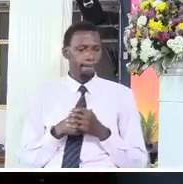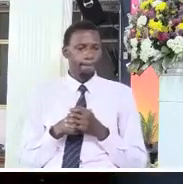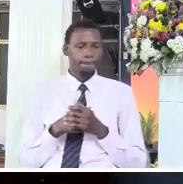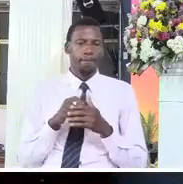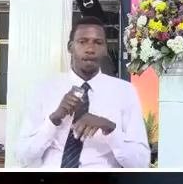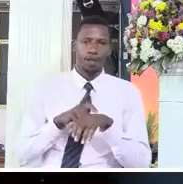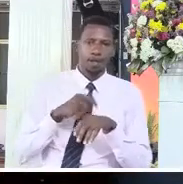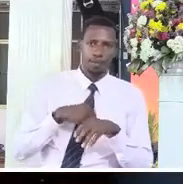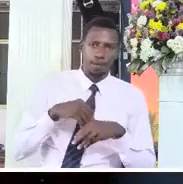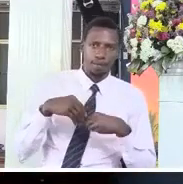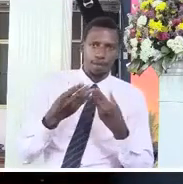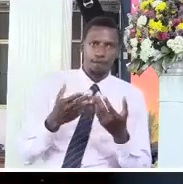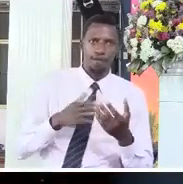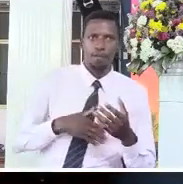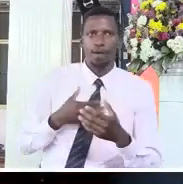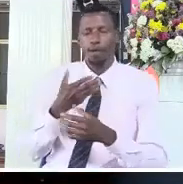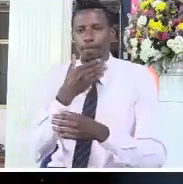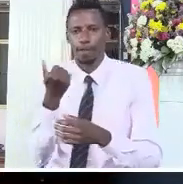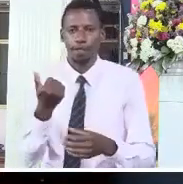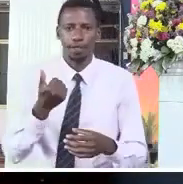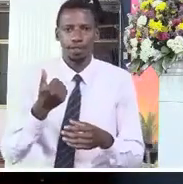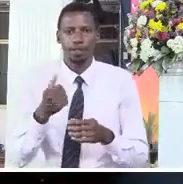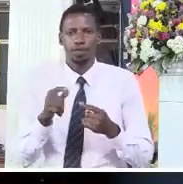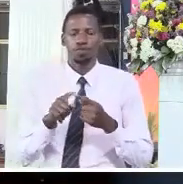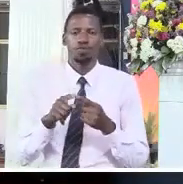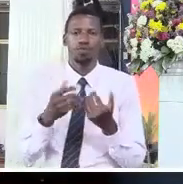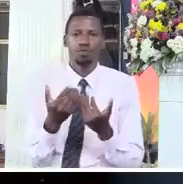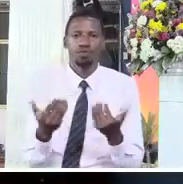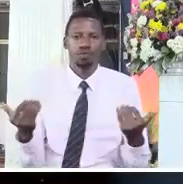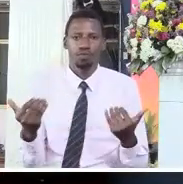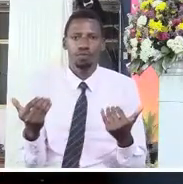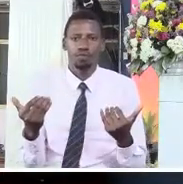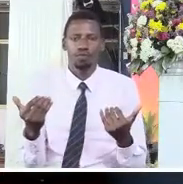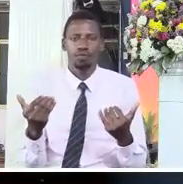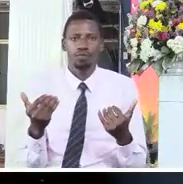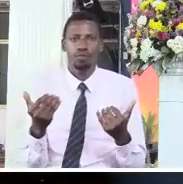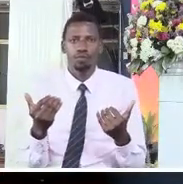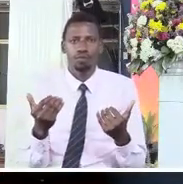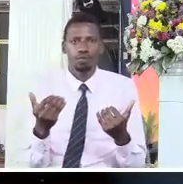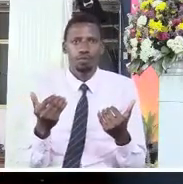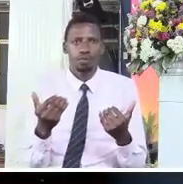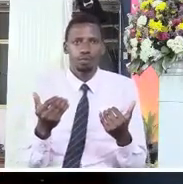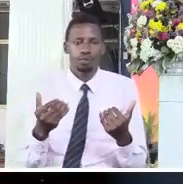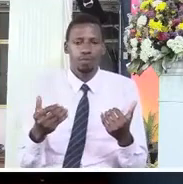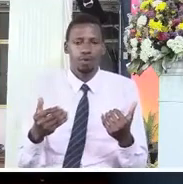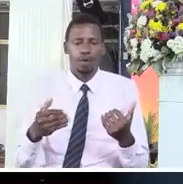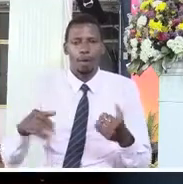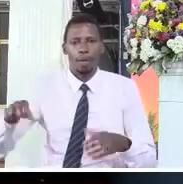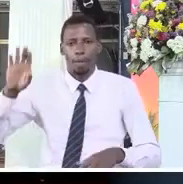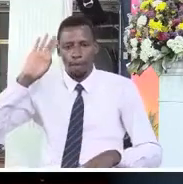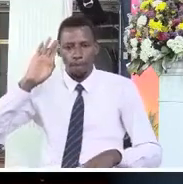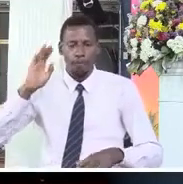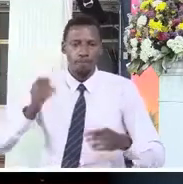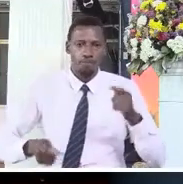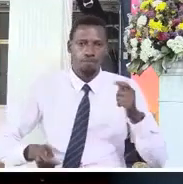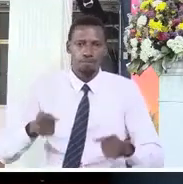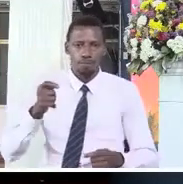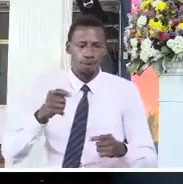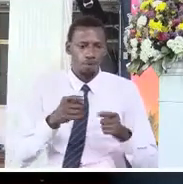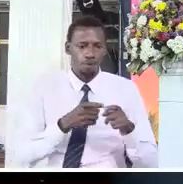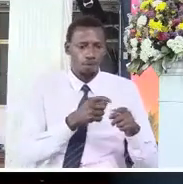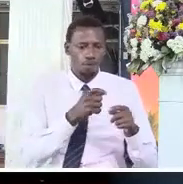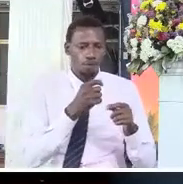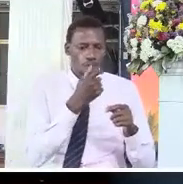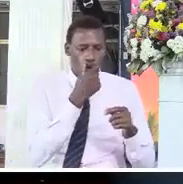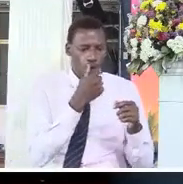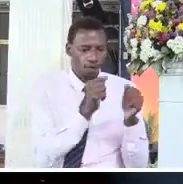giving my best in Pathfinder age to the children who are Pathfinder age, which is my passion, 10 to 15, then now when we hand them